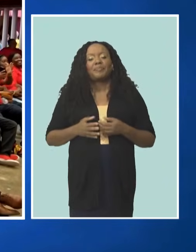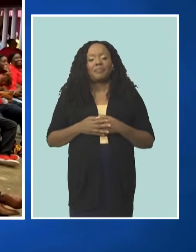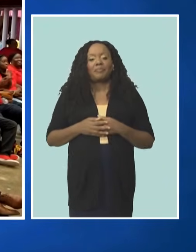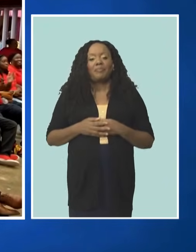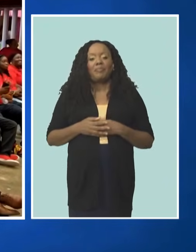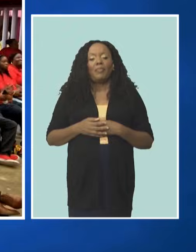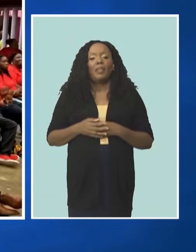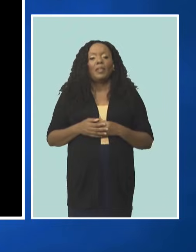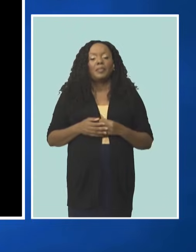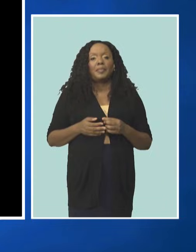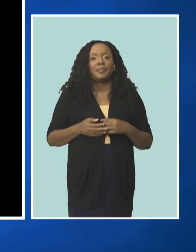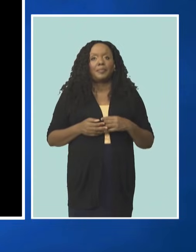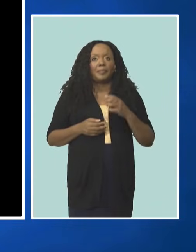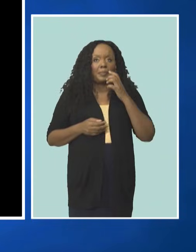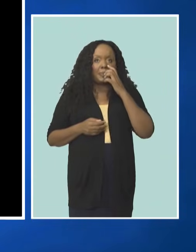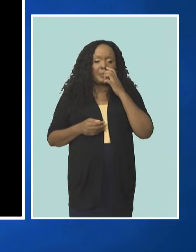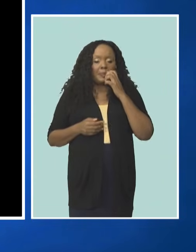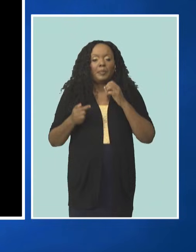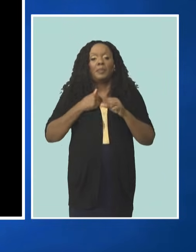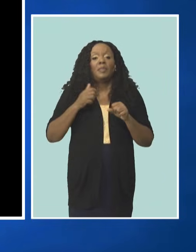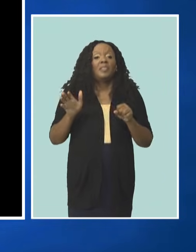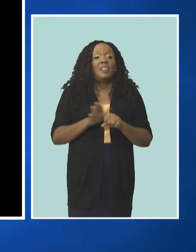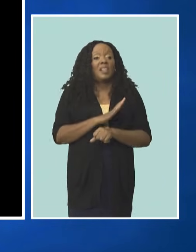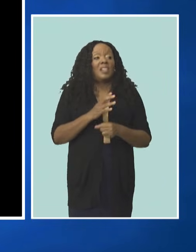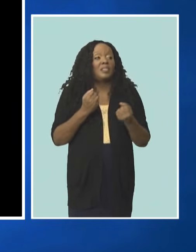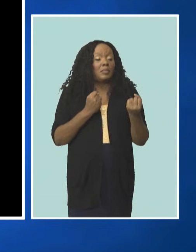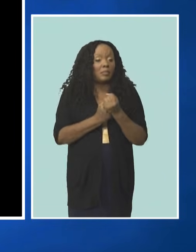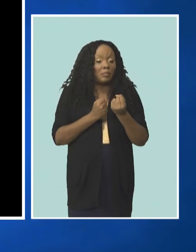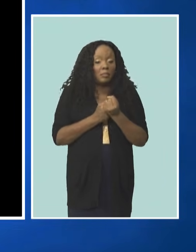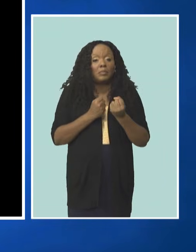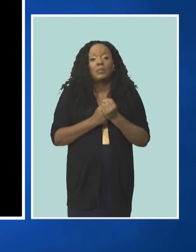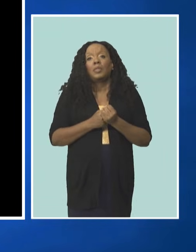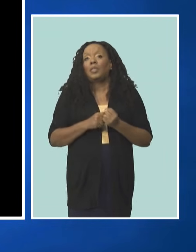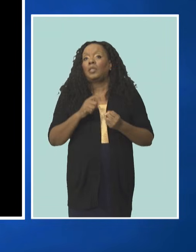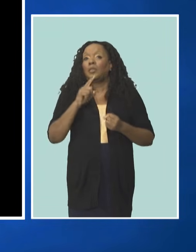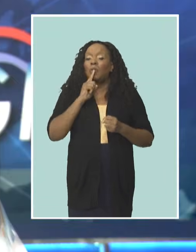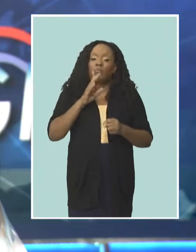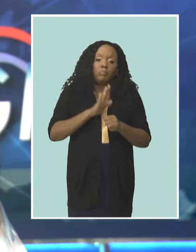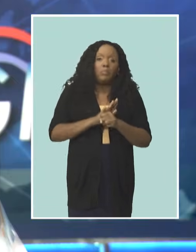I am committed and ready to continue the work.